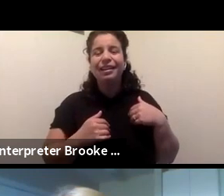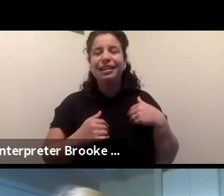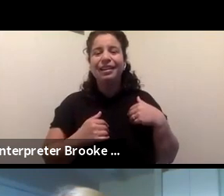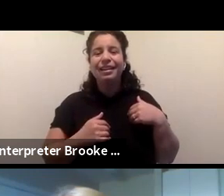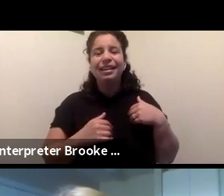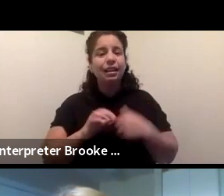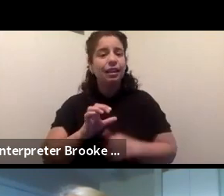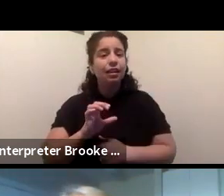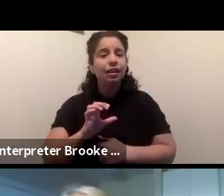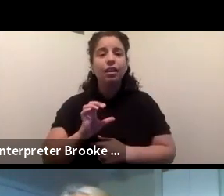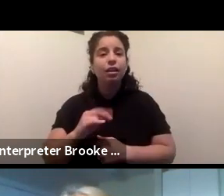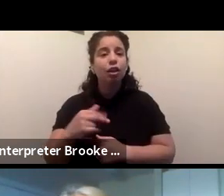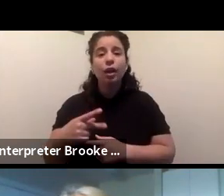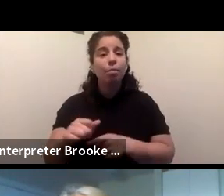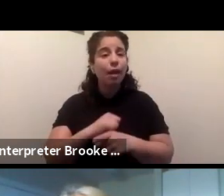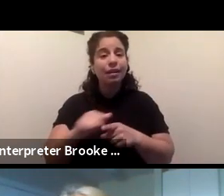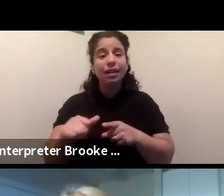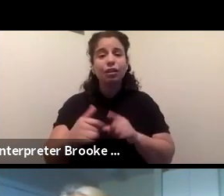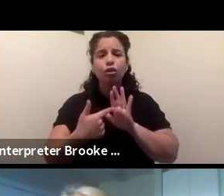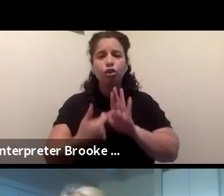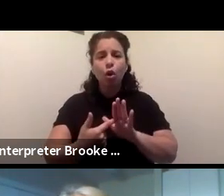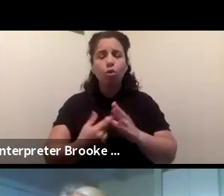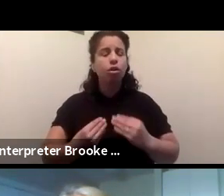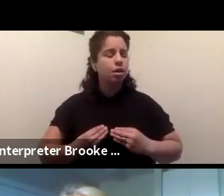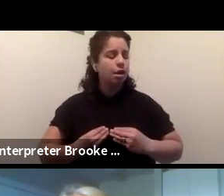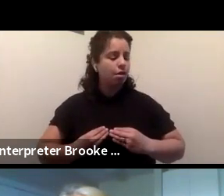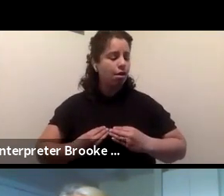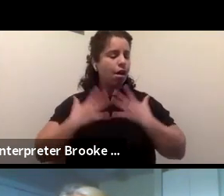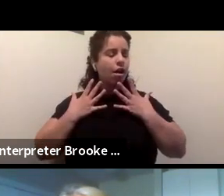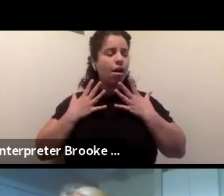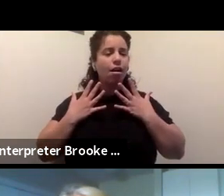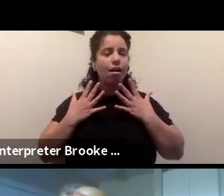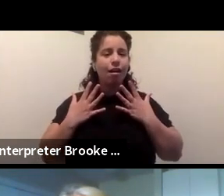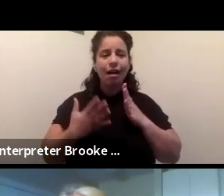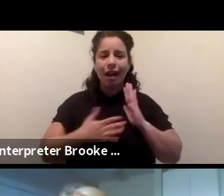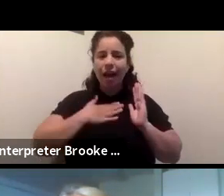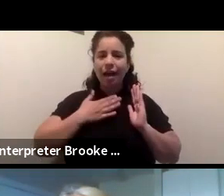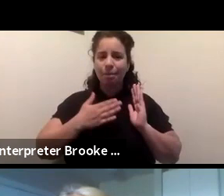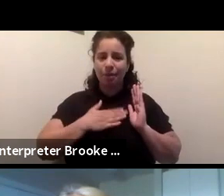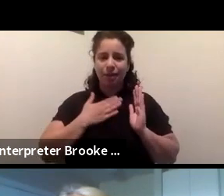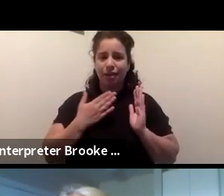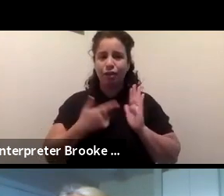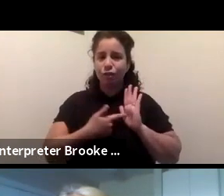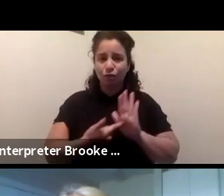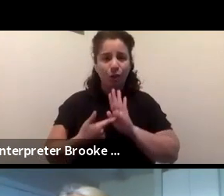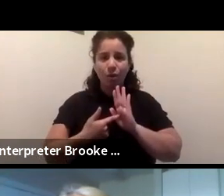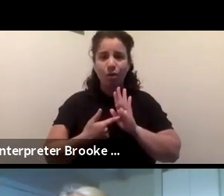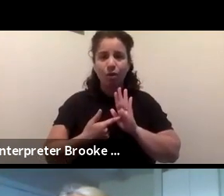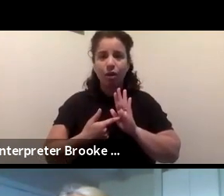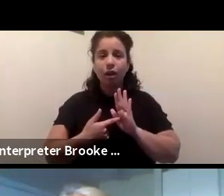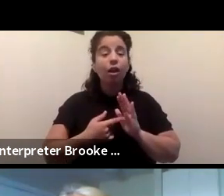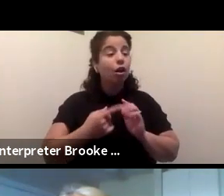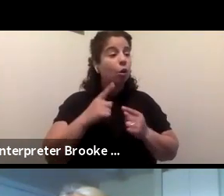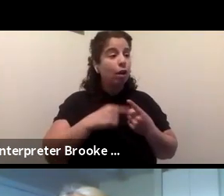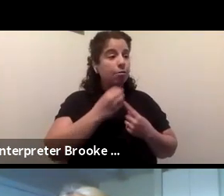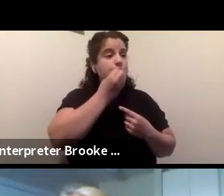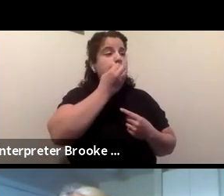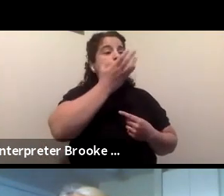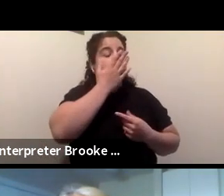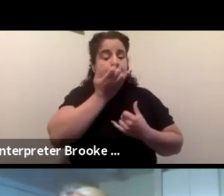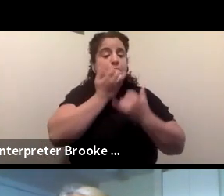Crip practice is joyful as well. Like, we find joy in failure and mistakes and